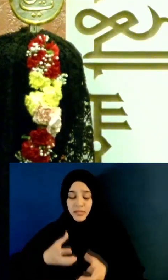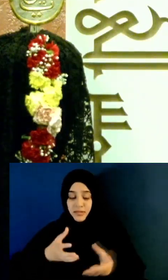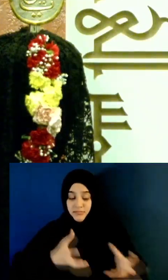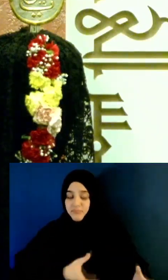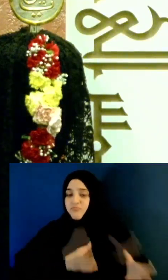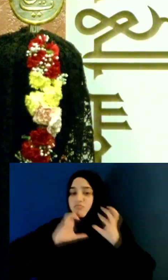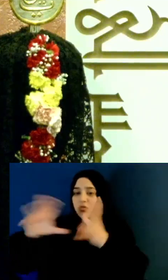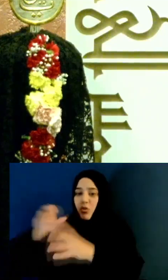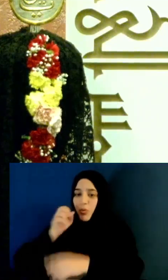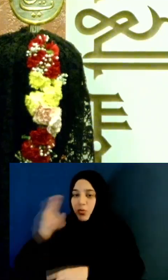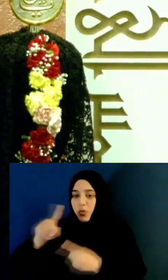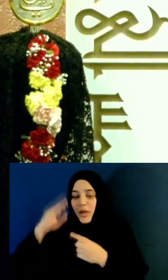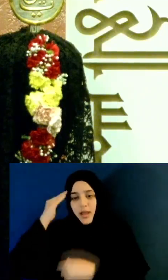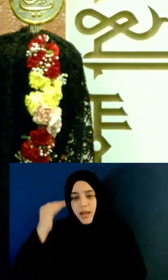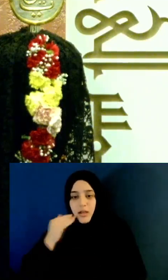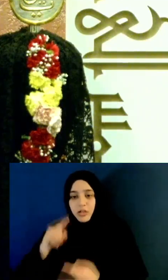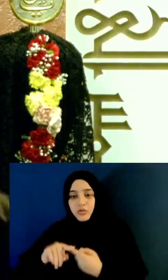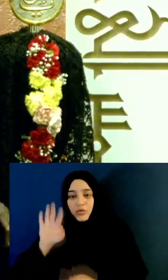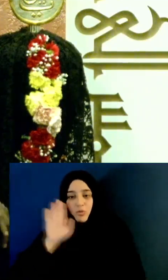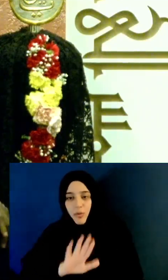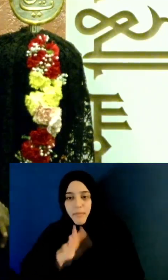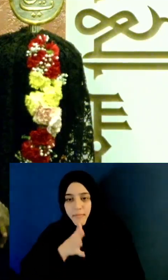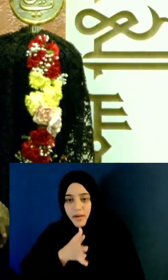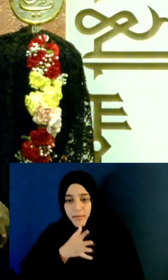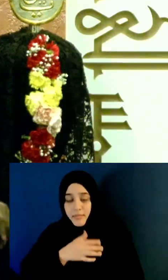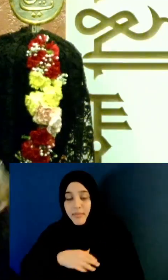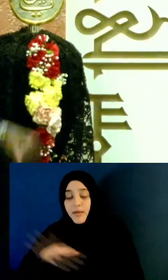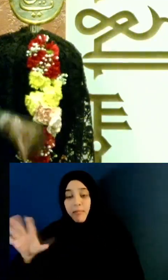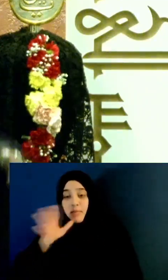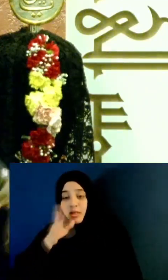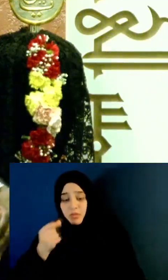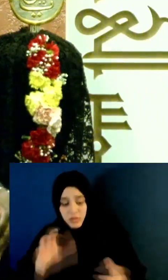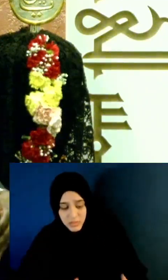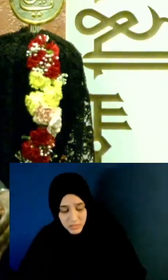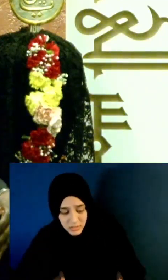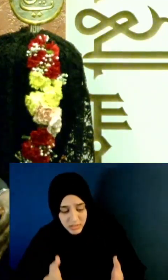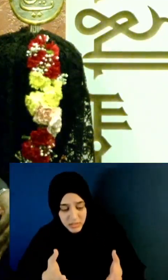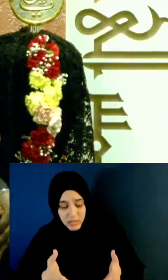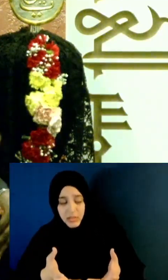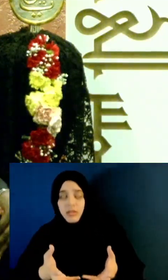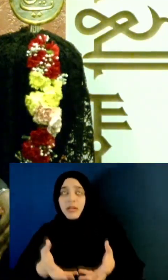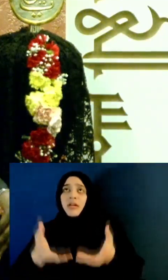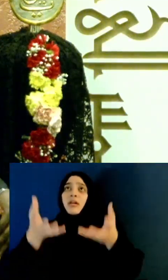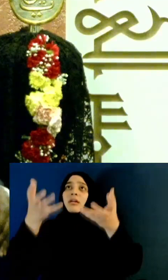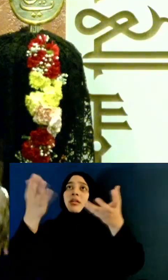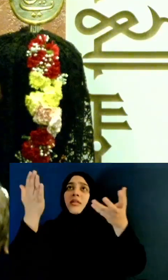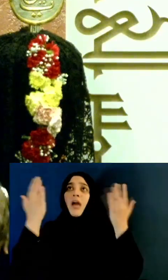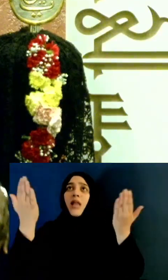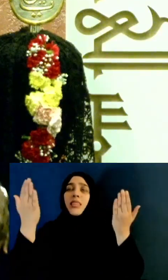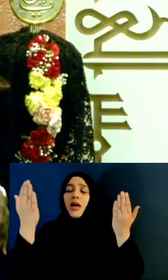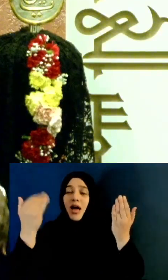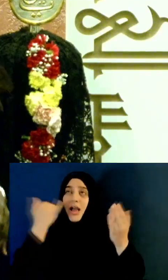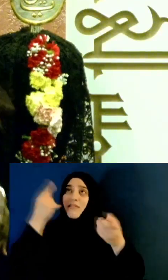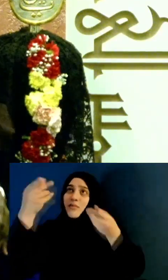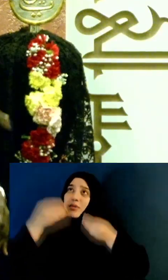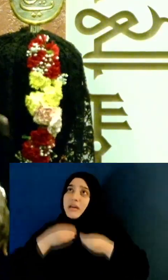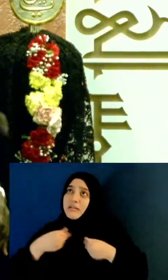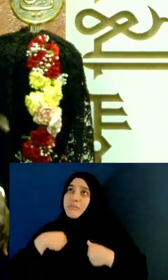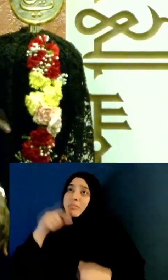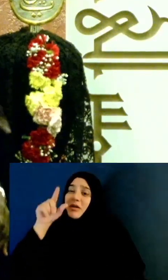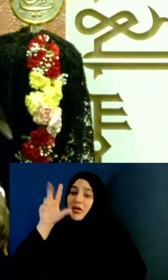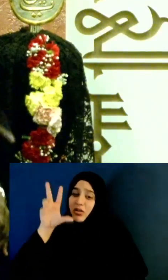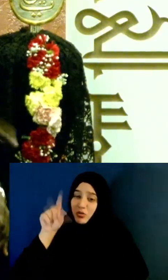head. She lifted the head, said, Ya Allah, if you give me 20 of this head, I will give it back to